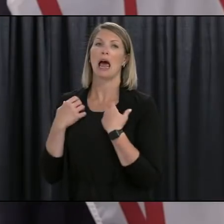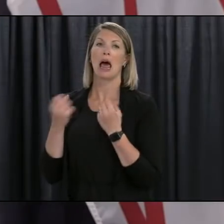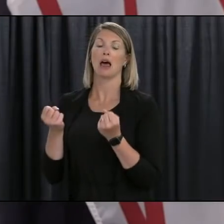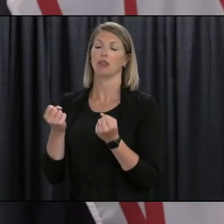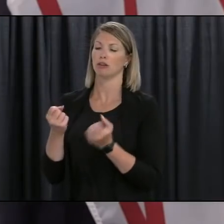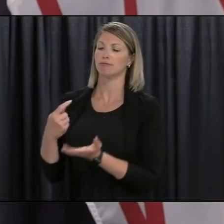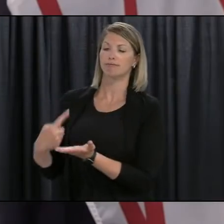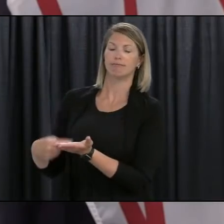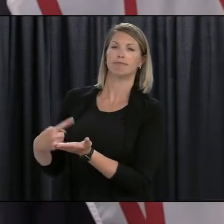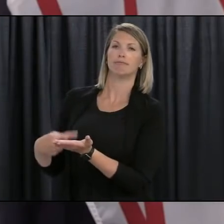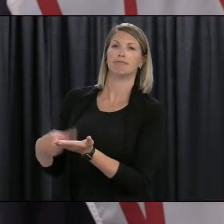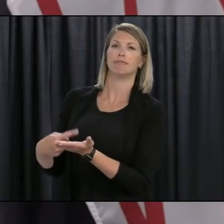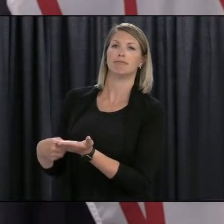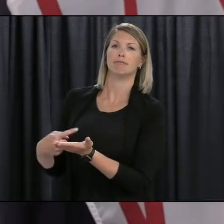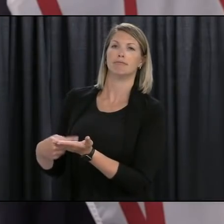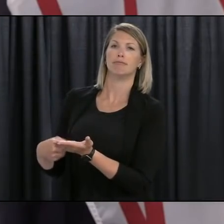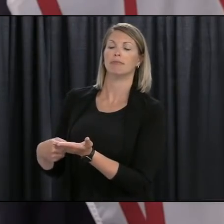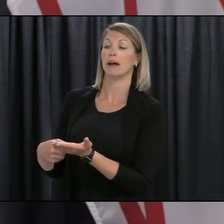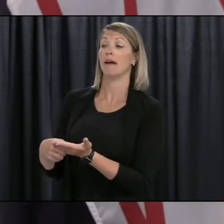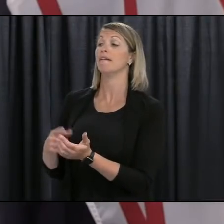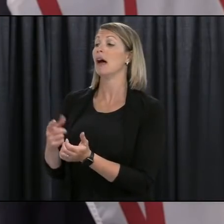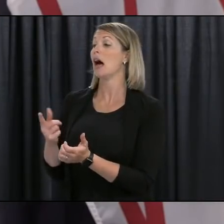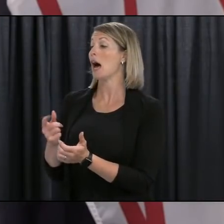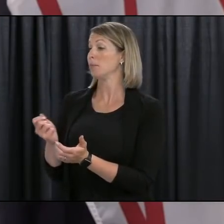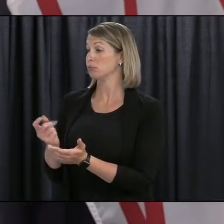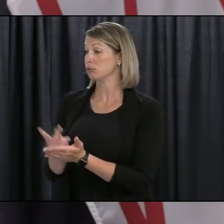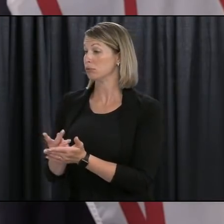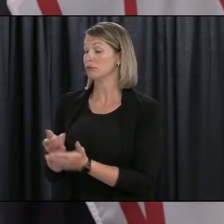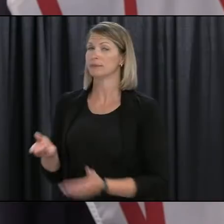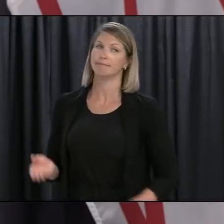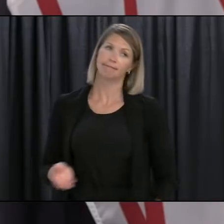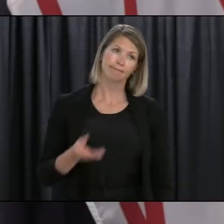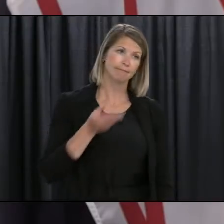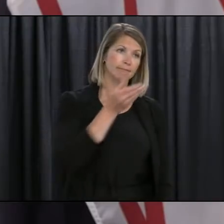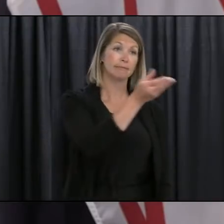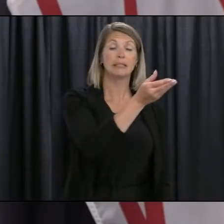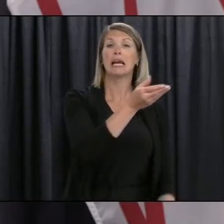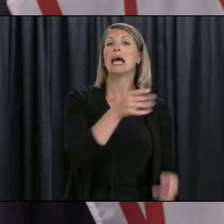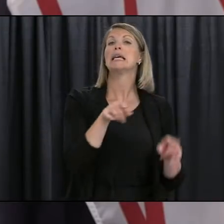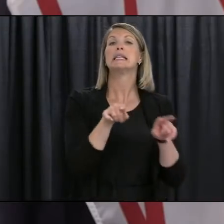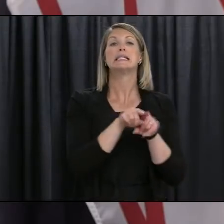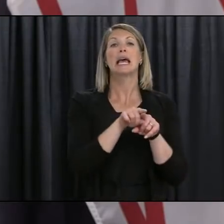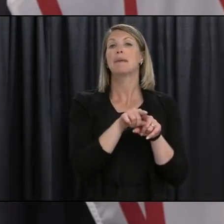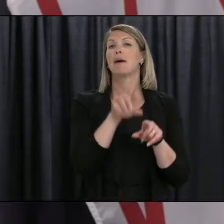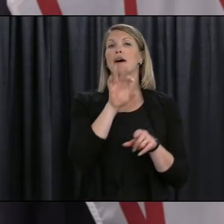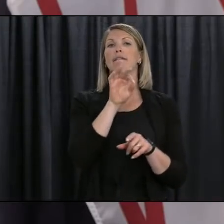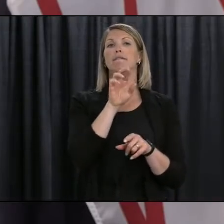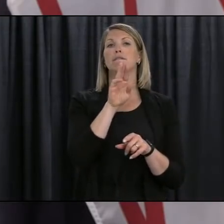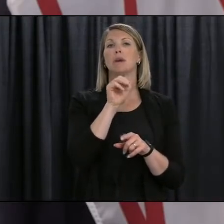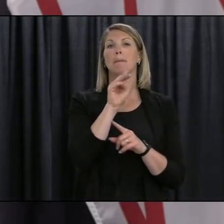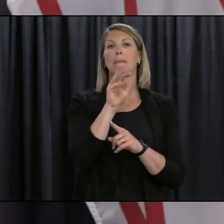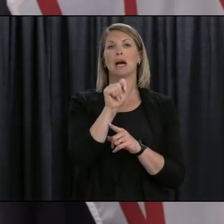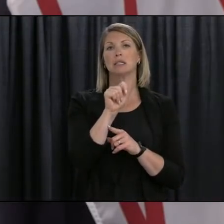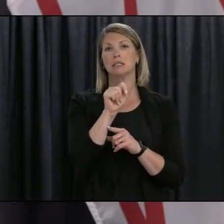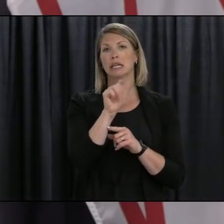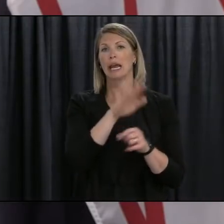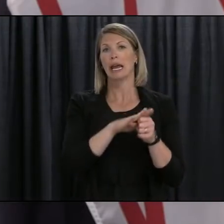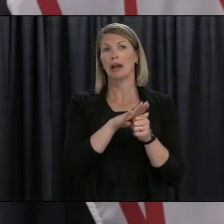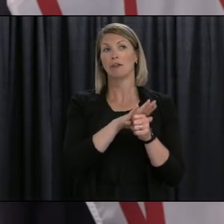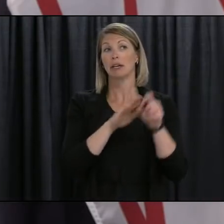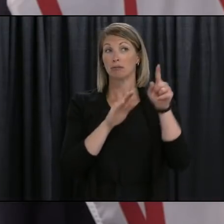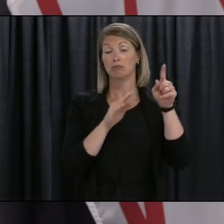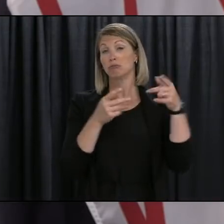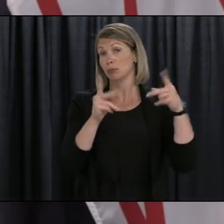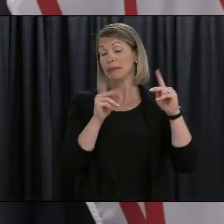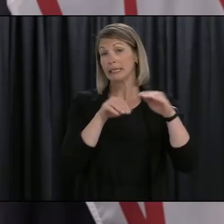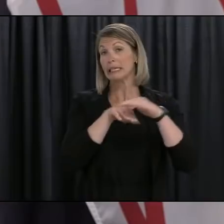they would be able to move in and out of Labrador West from the Fermat area, like they've done in the past, and likewise in Blanc-Sablon into Labrador